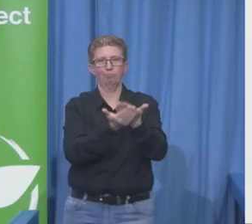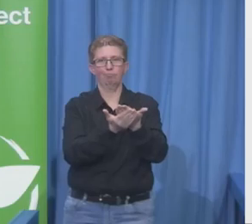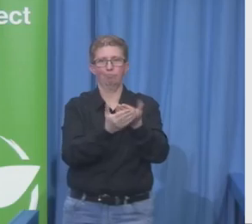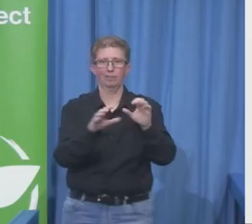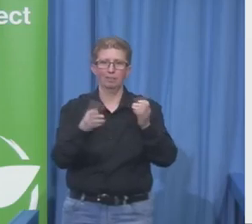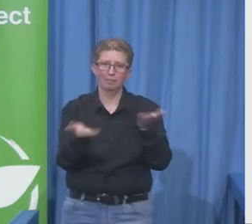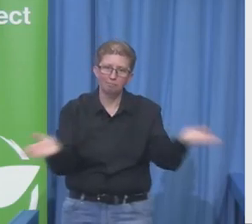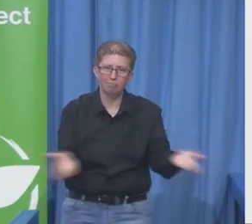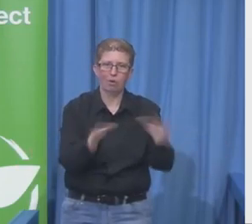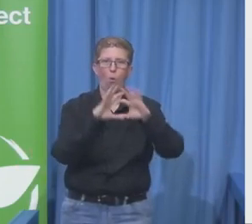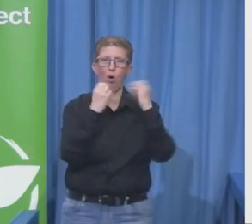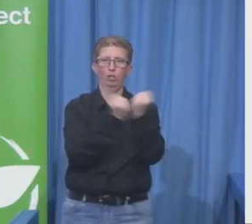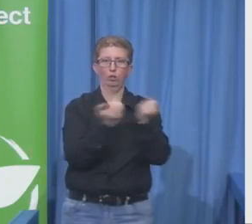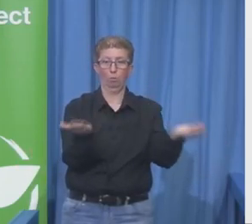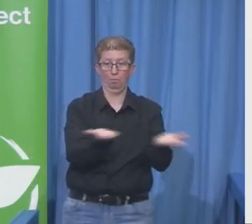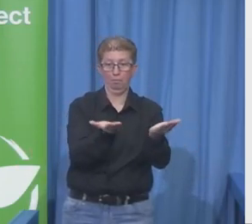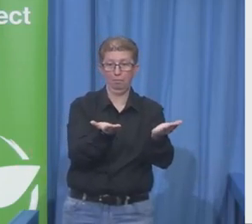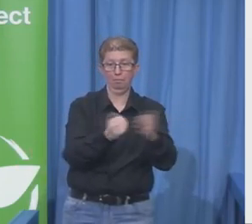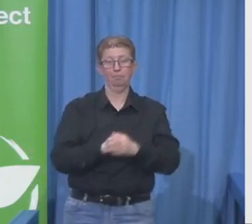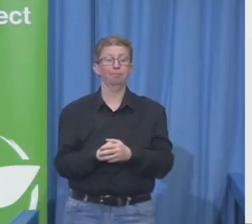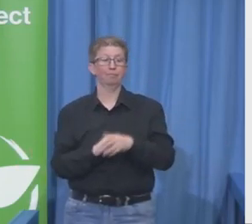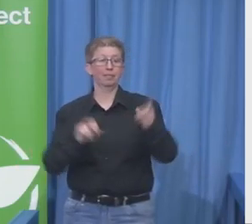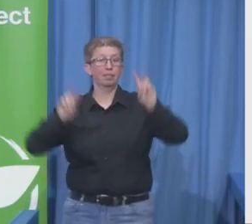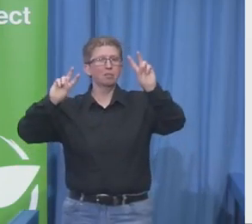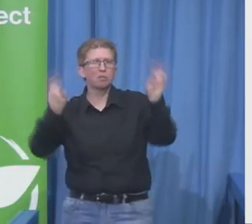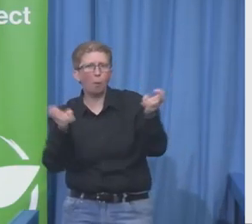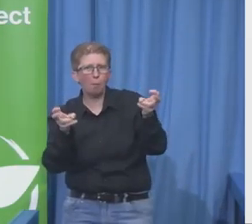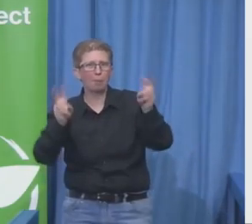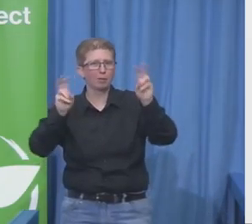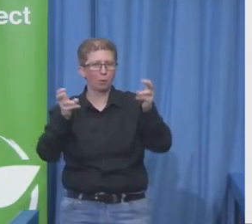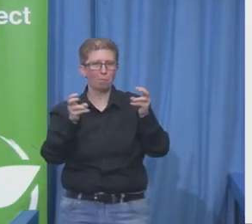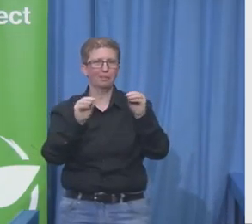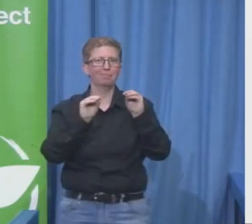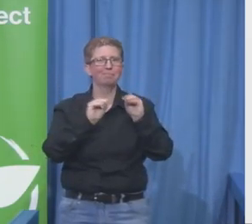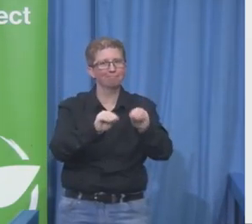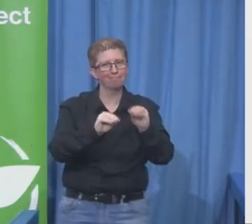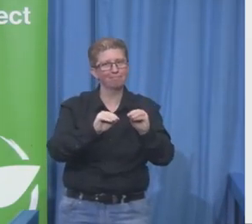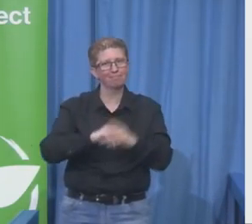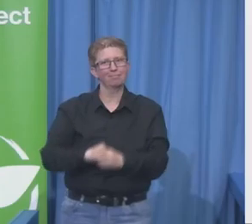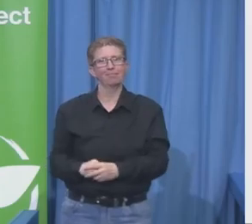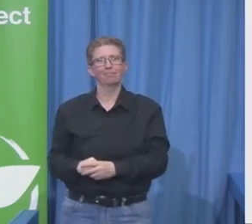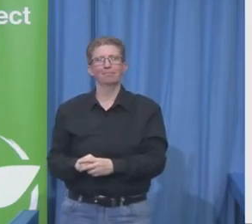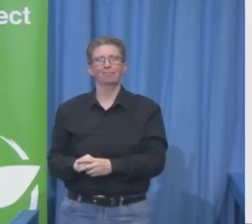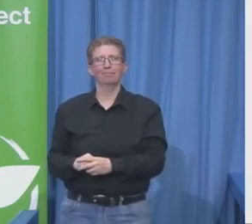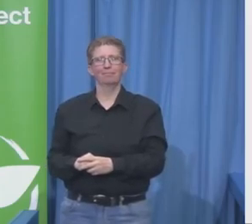information, but also we had fun during the workshops.